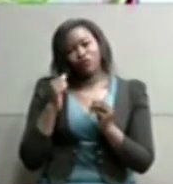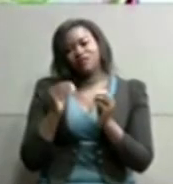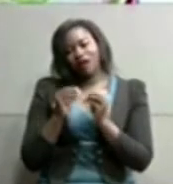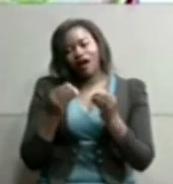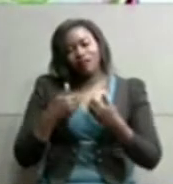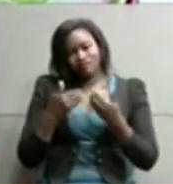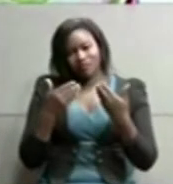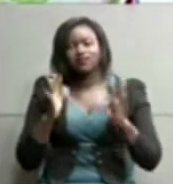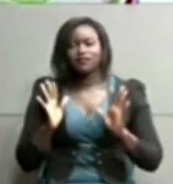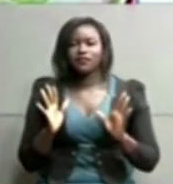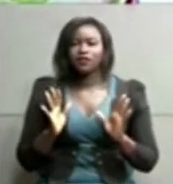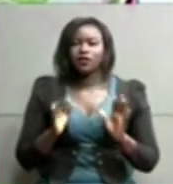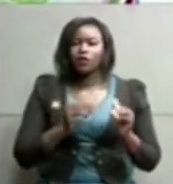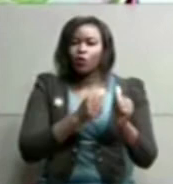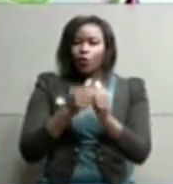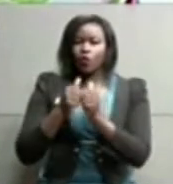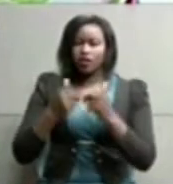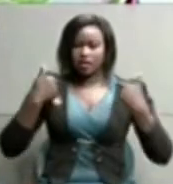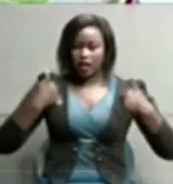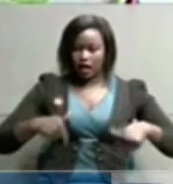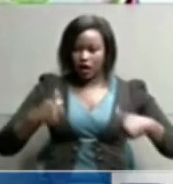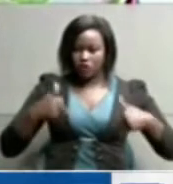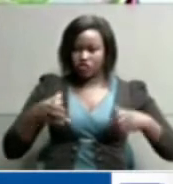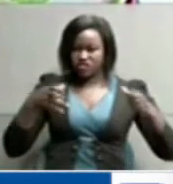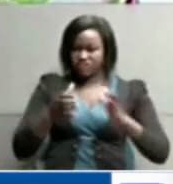Together with the health experts,